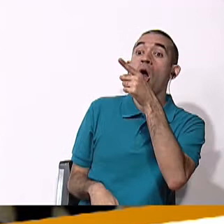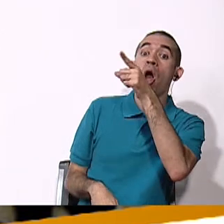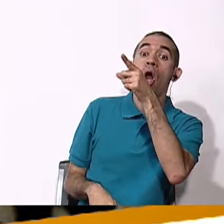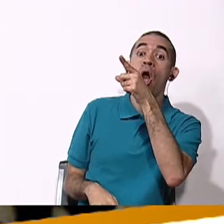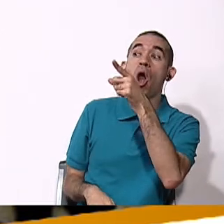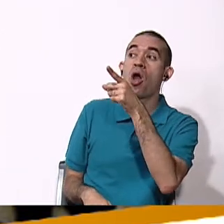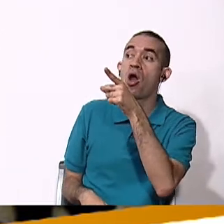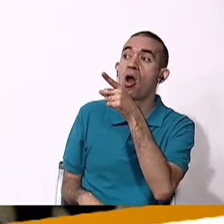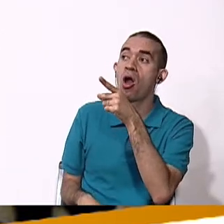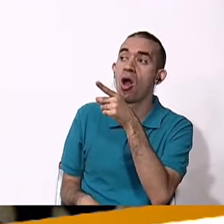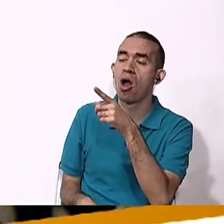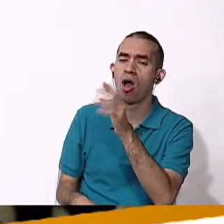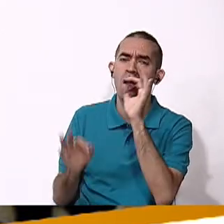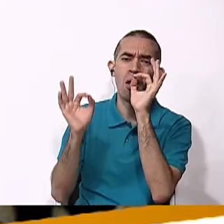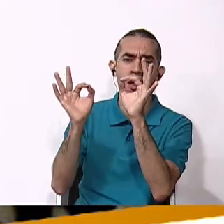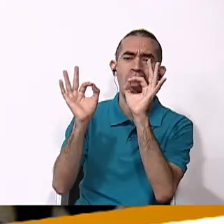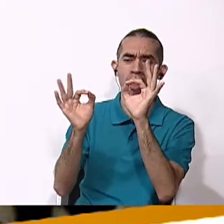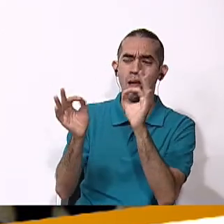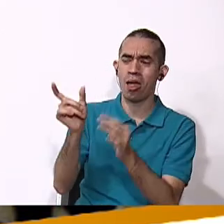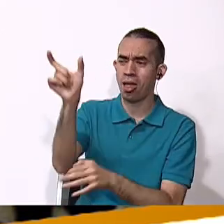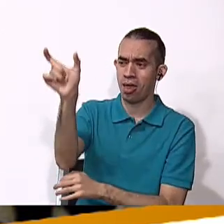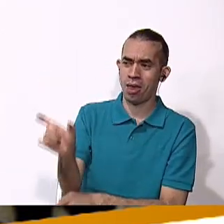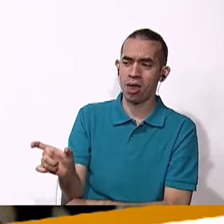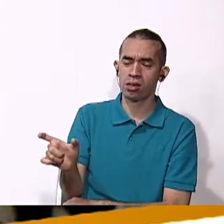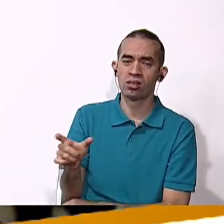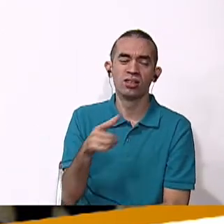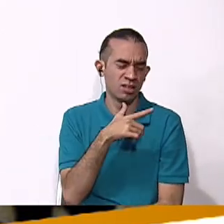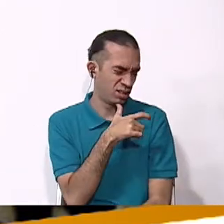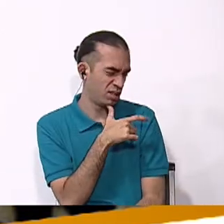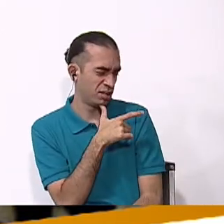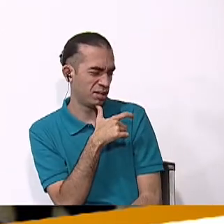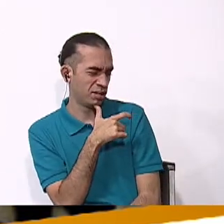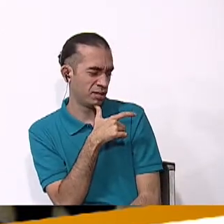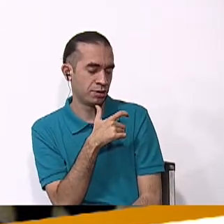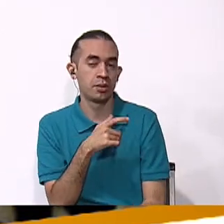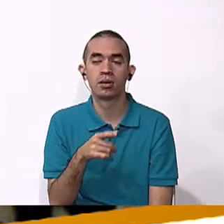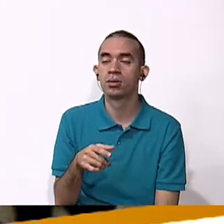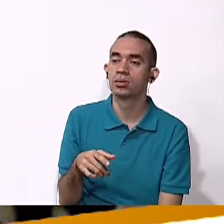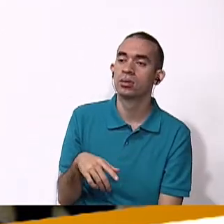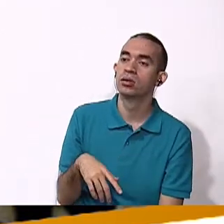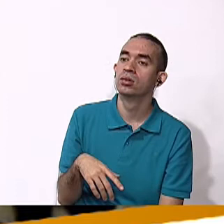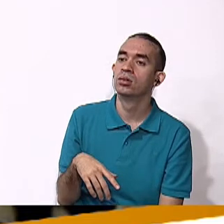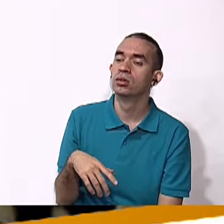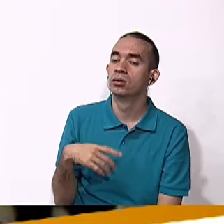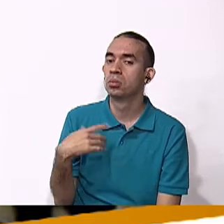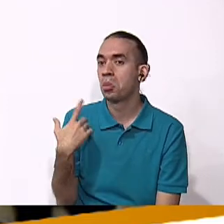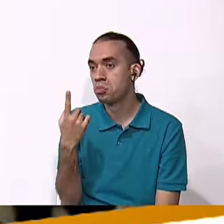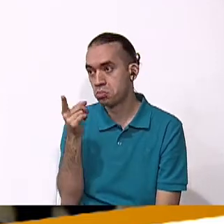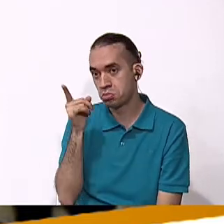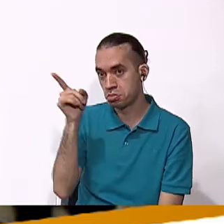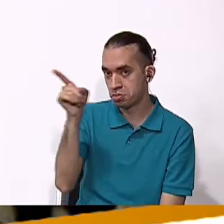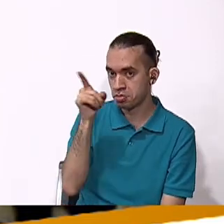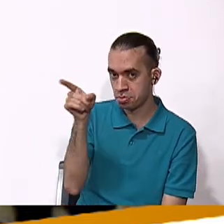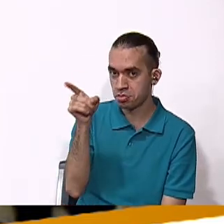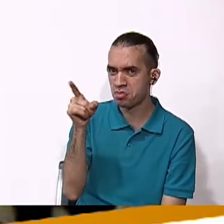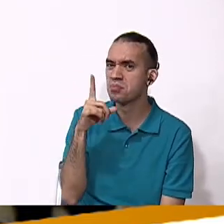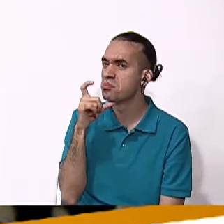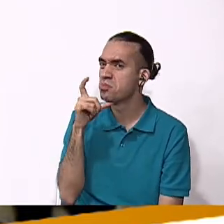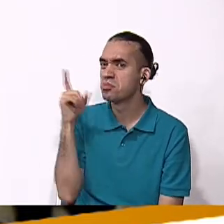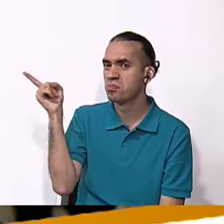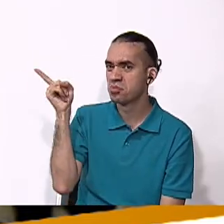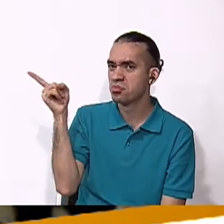is very nice. Yes, who is he, Jack? Well, he